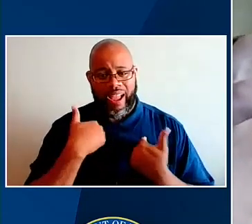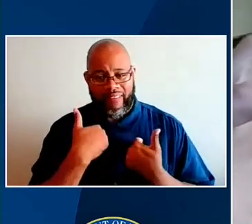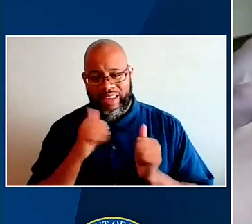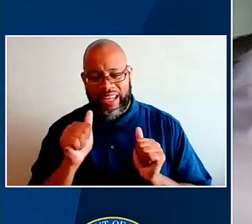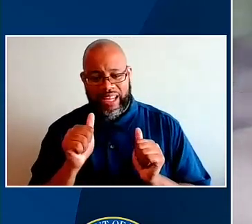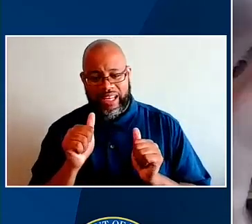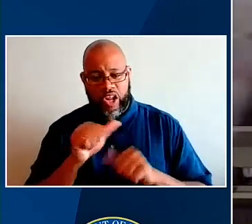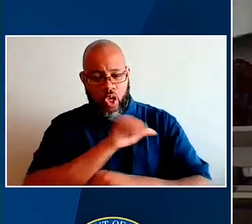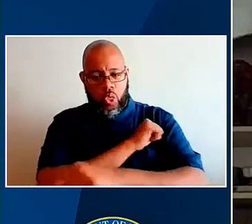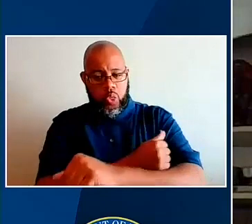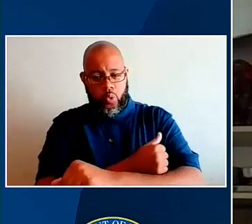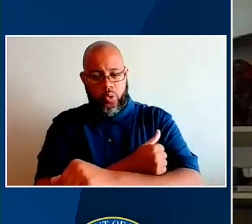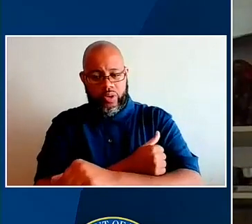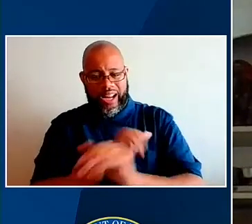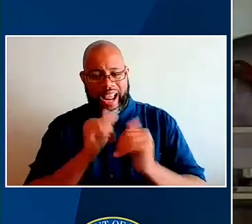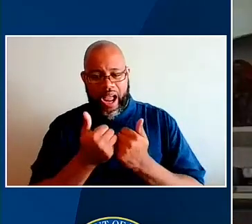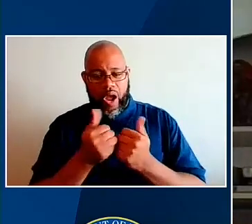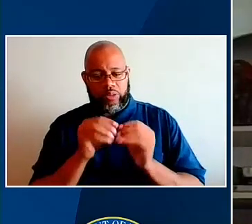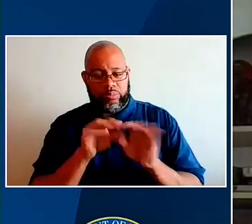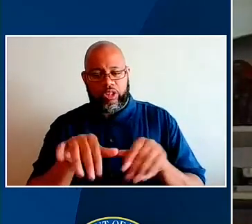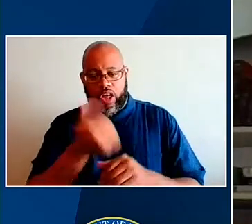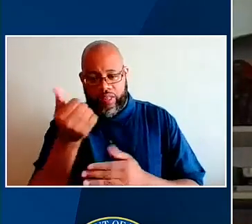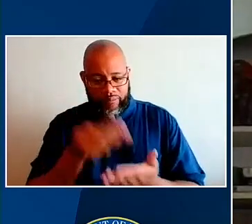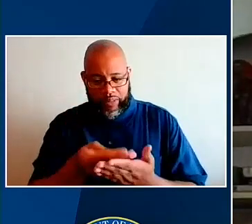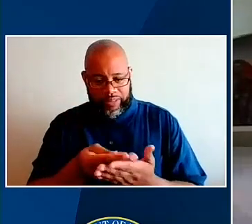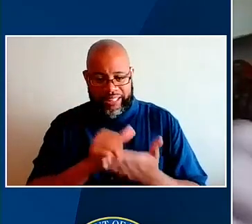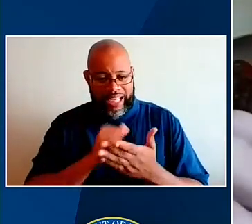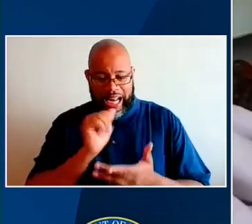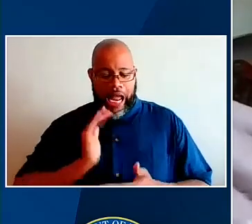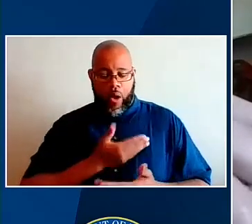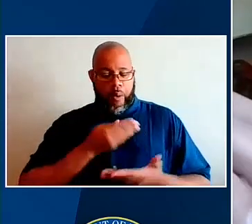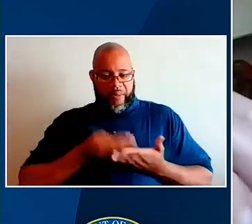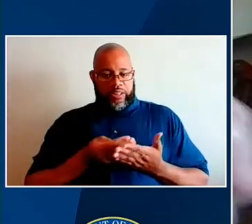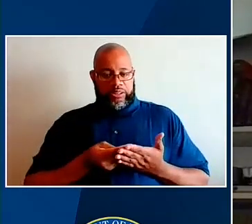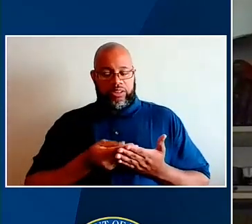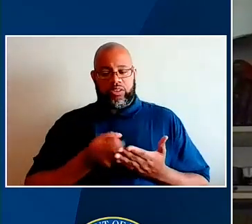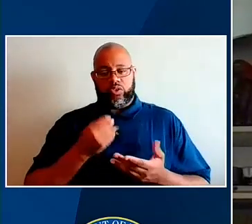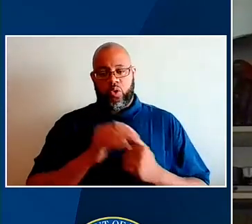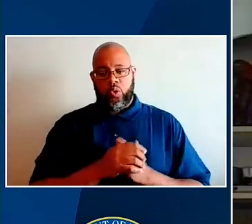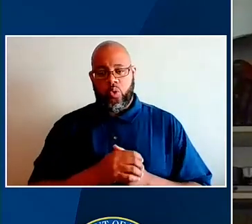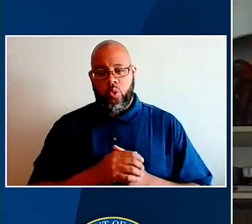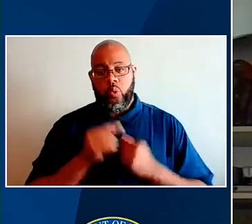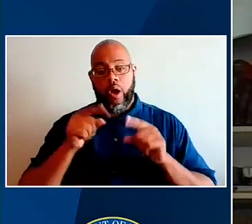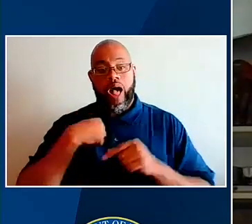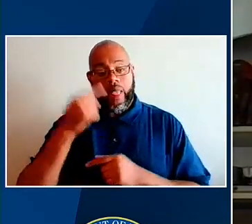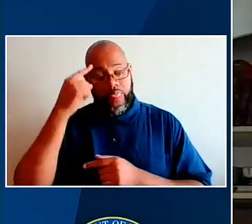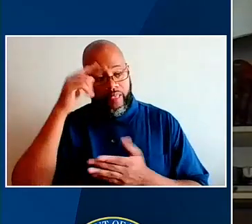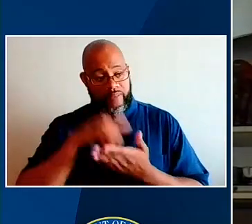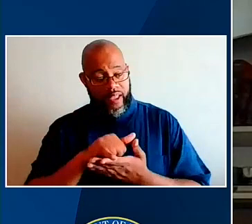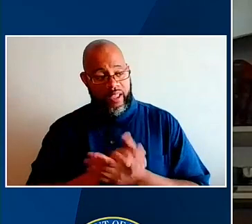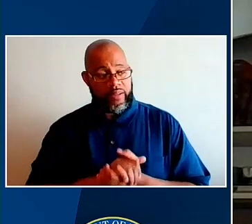over how schools disperse other funds that aren't our funds. So while I think it's